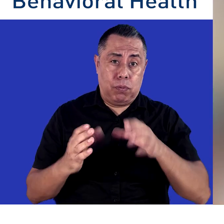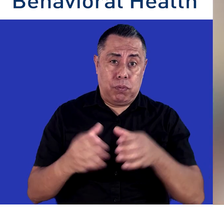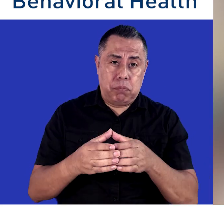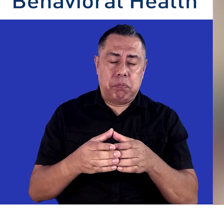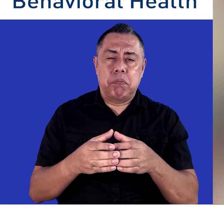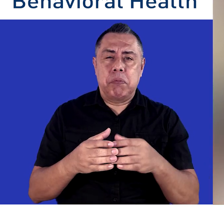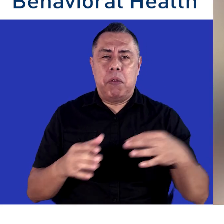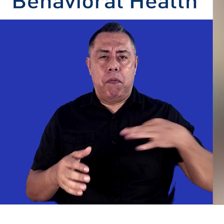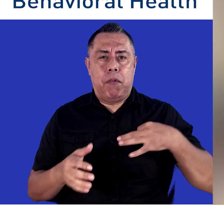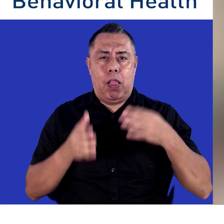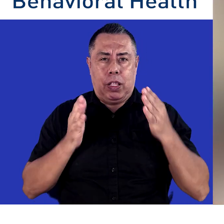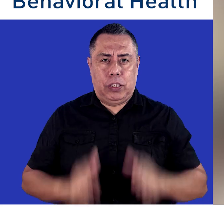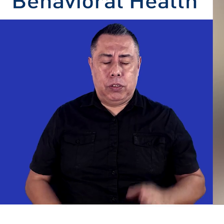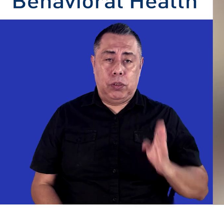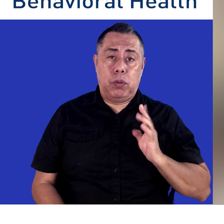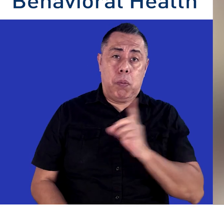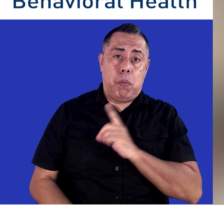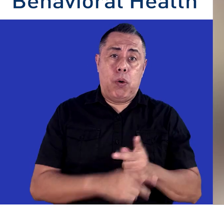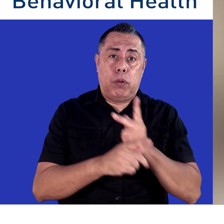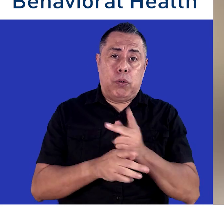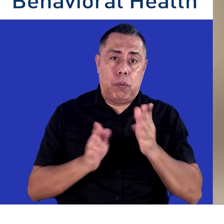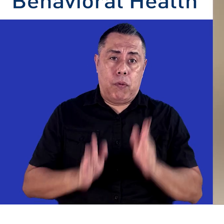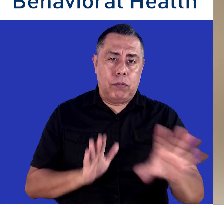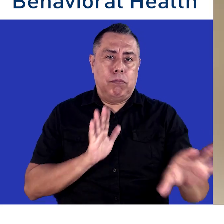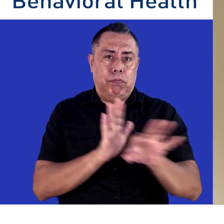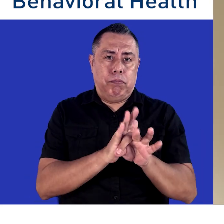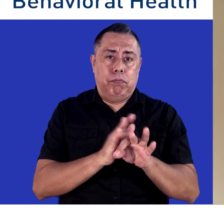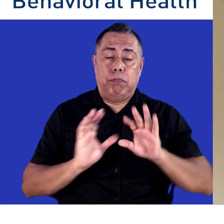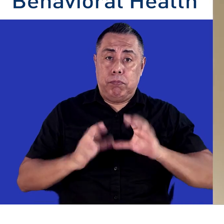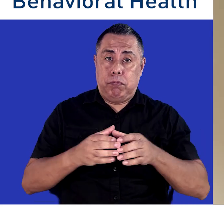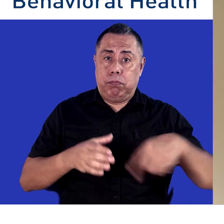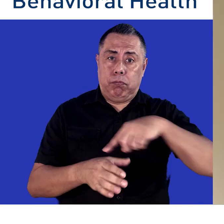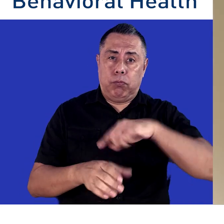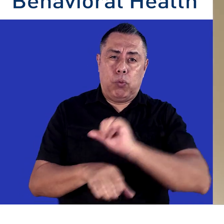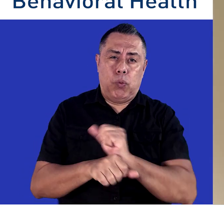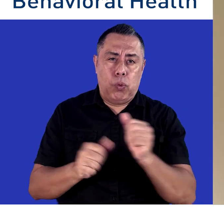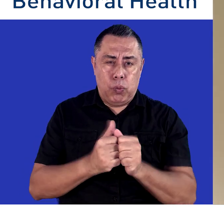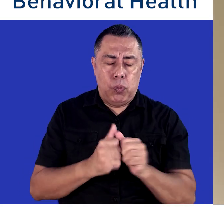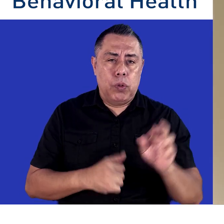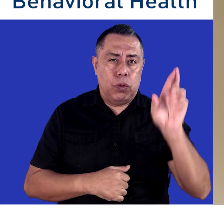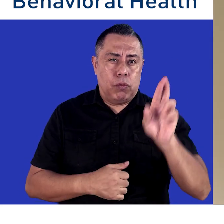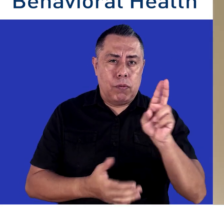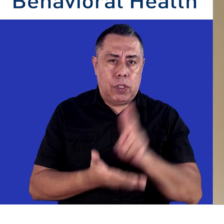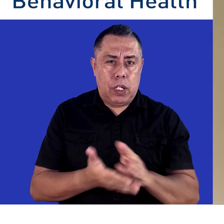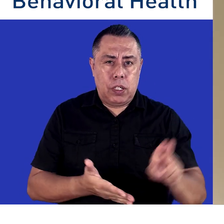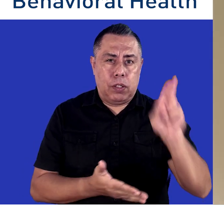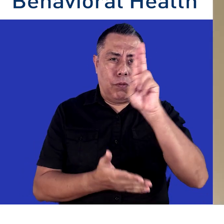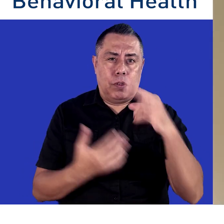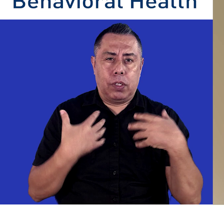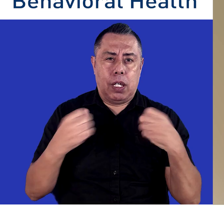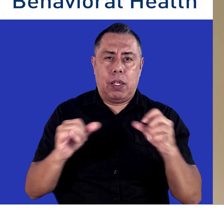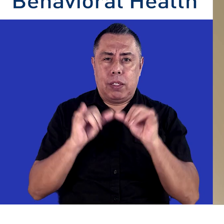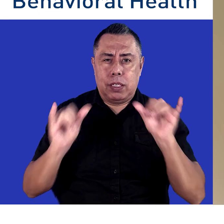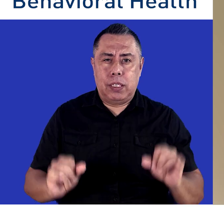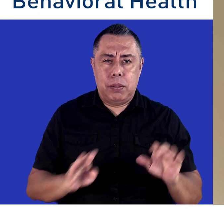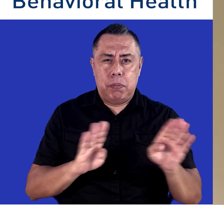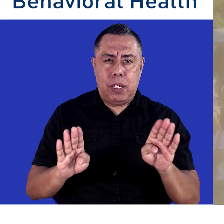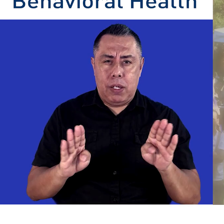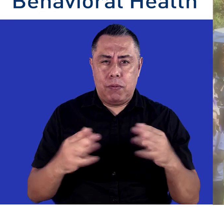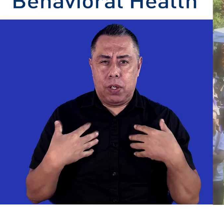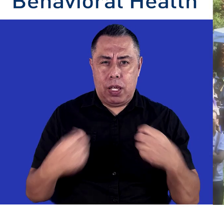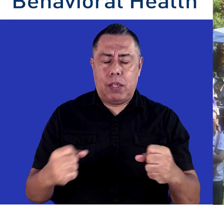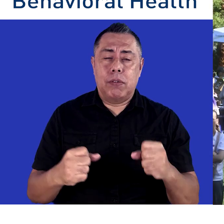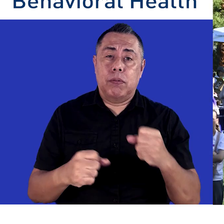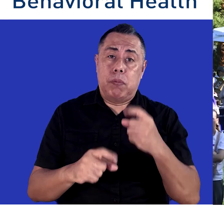body composed of volunteers appointed by the Board of Supervisors who work in conjunction with the Riverside University Health System Behavioral Health to